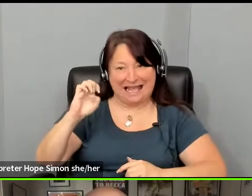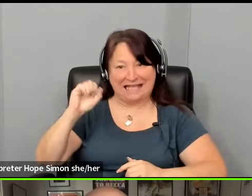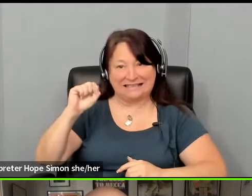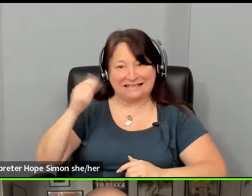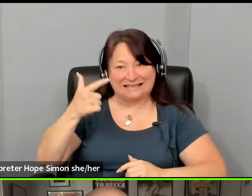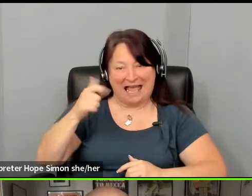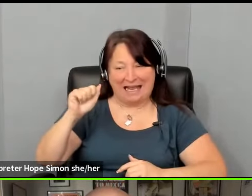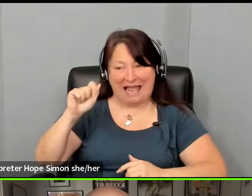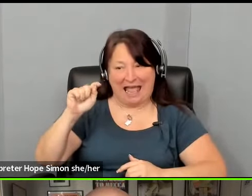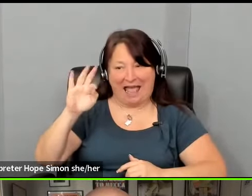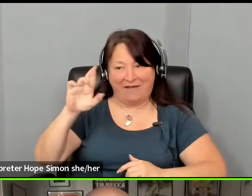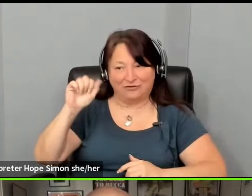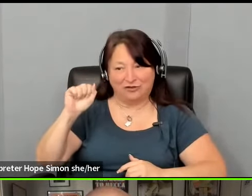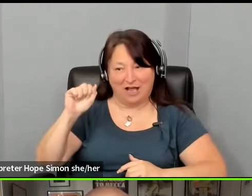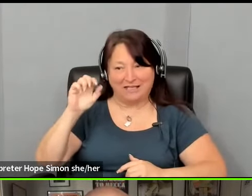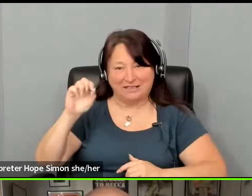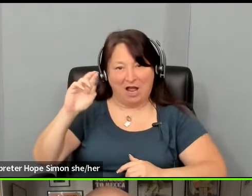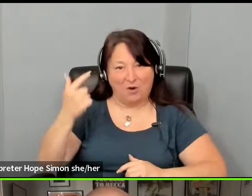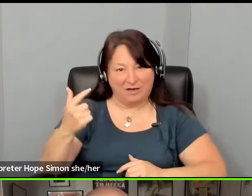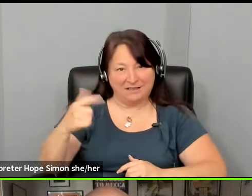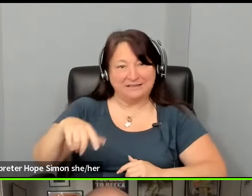pteoe@sagaftra.org. That's